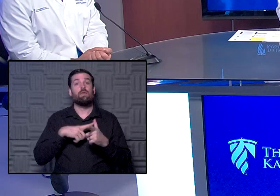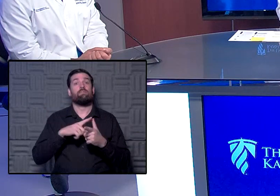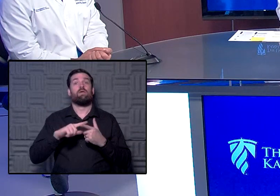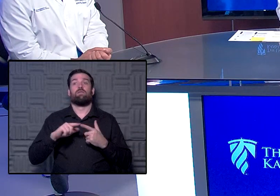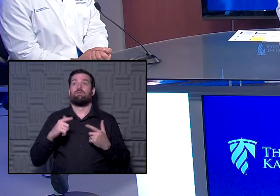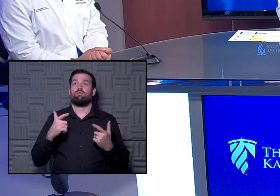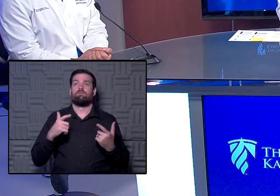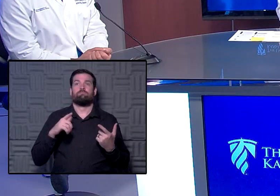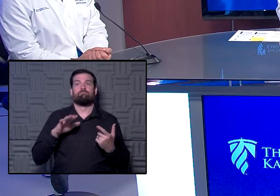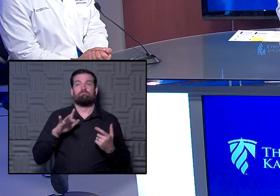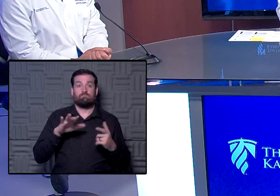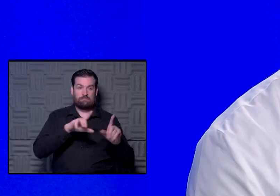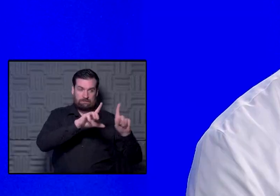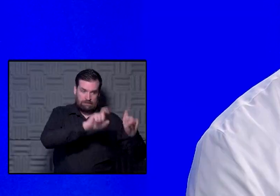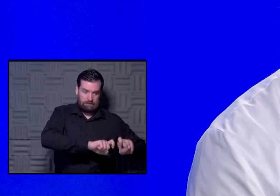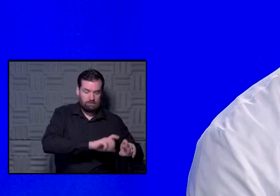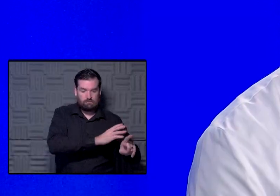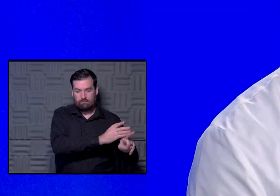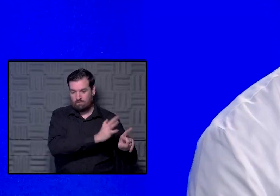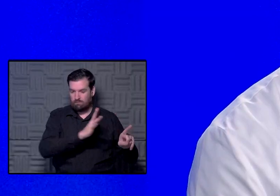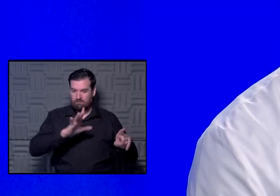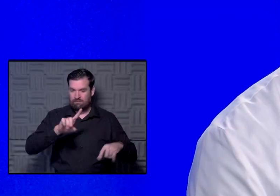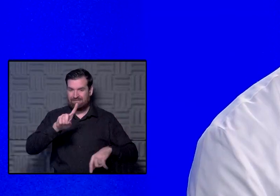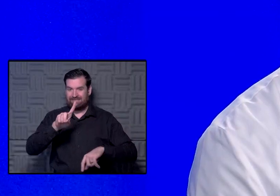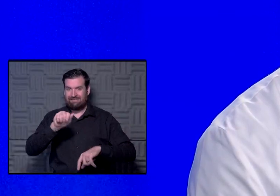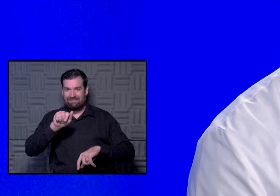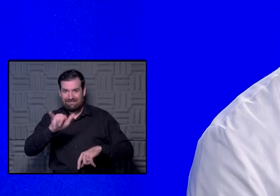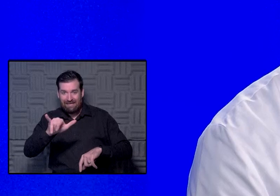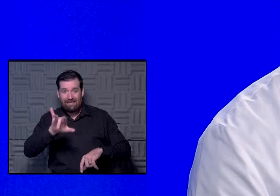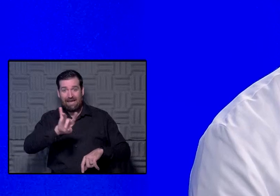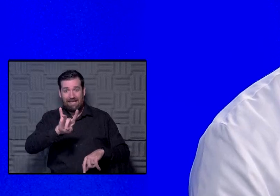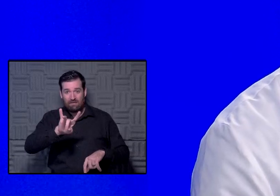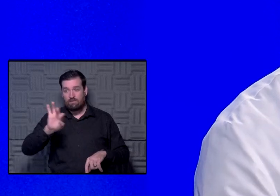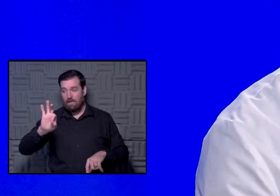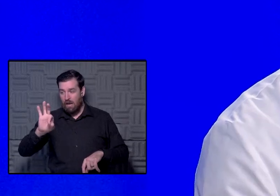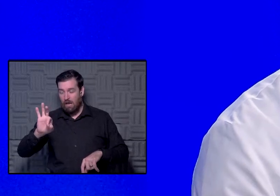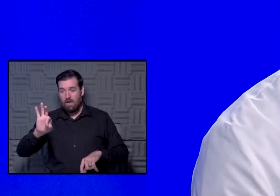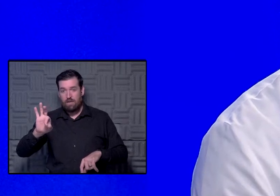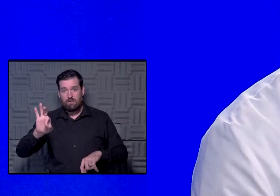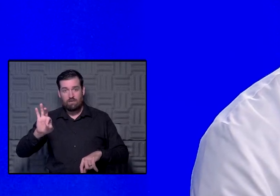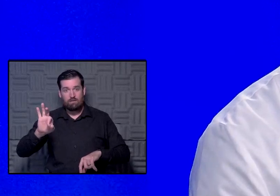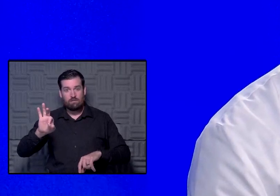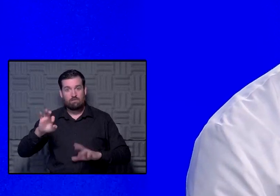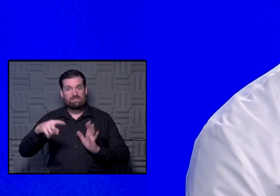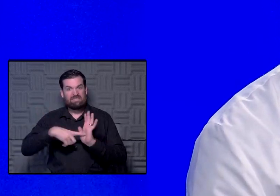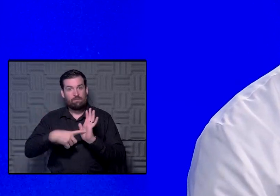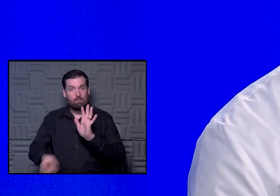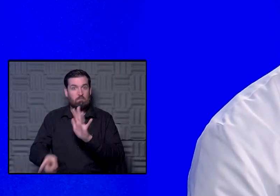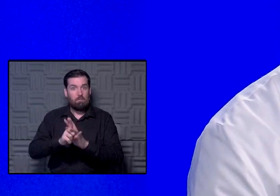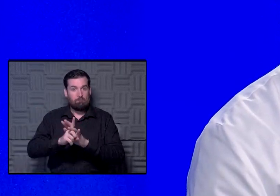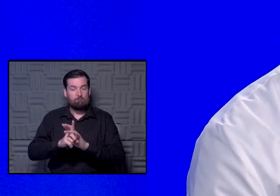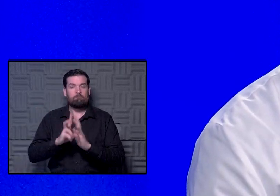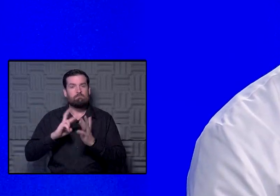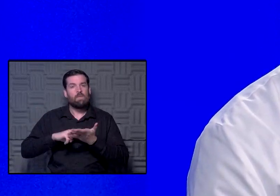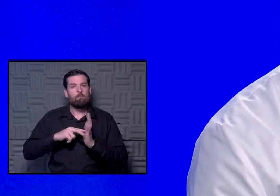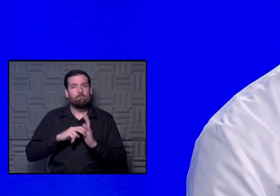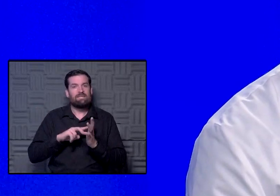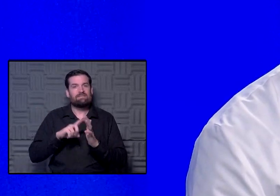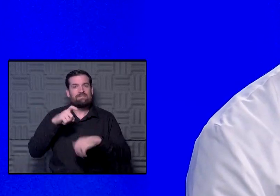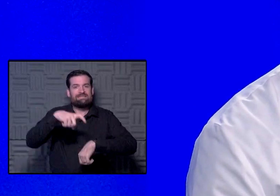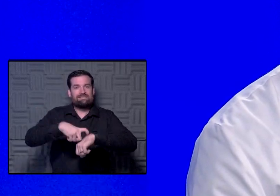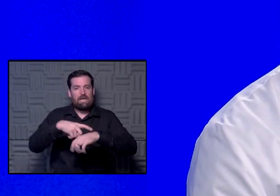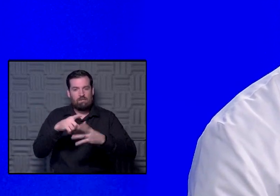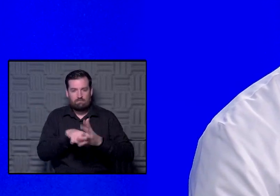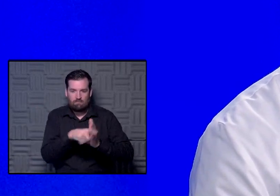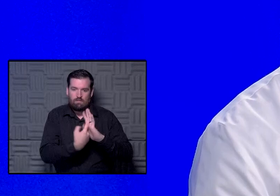symptoms and you have a test and then on day 8 or 9 you develop symptoms, you really need to reset that and you now have to be isolated for